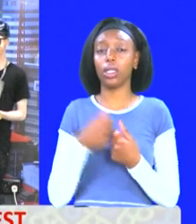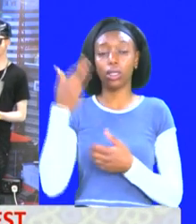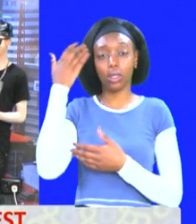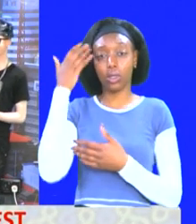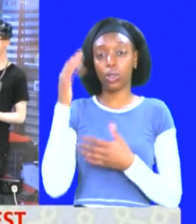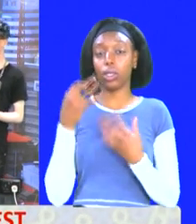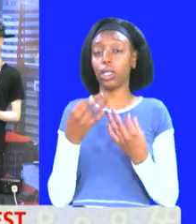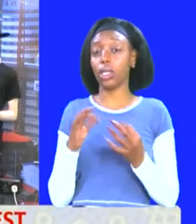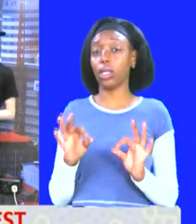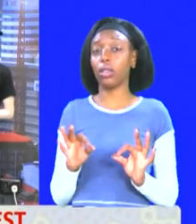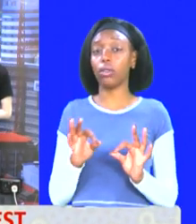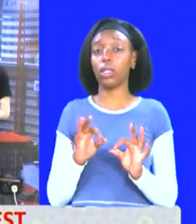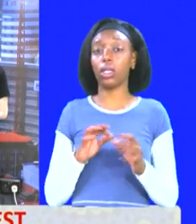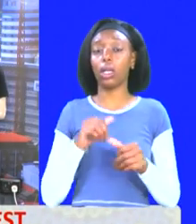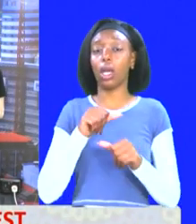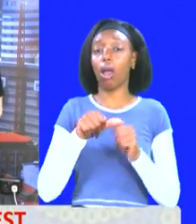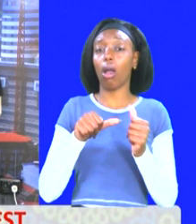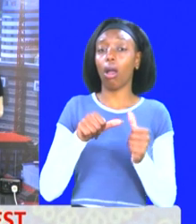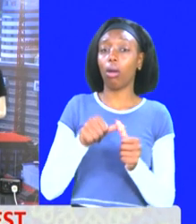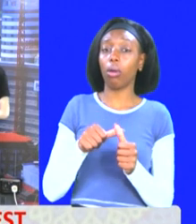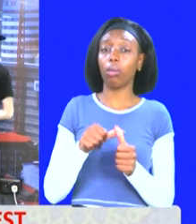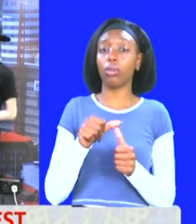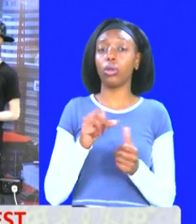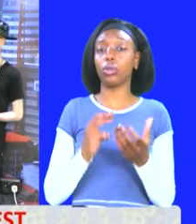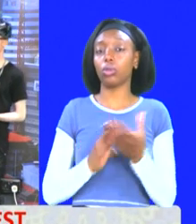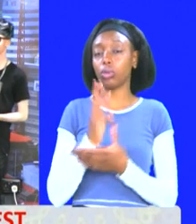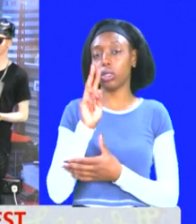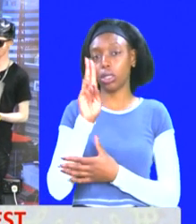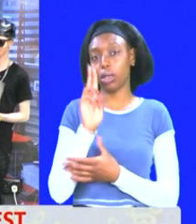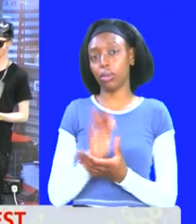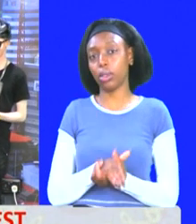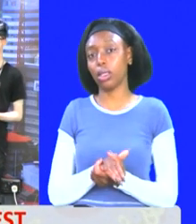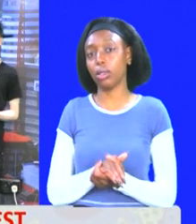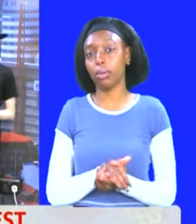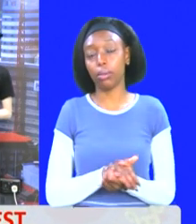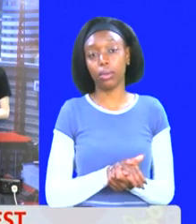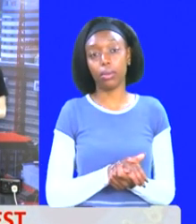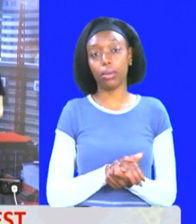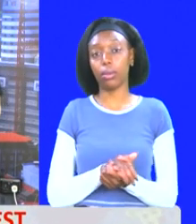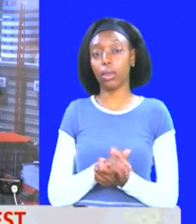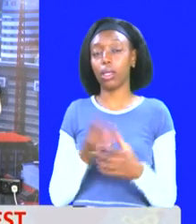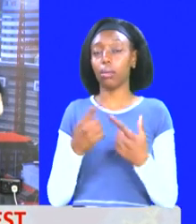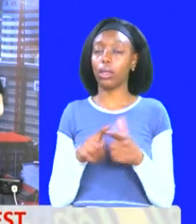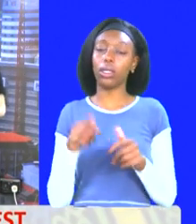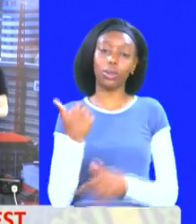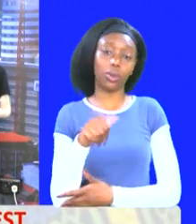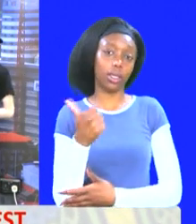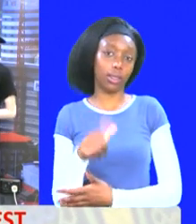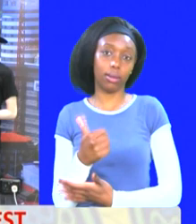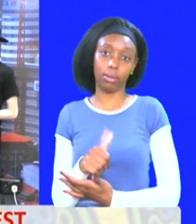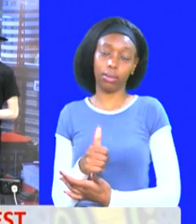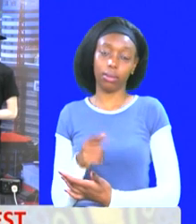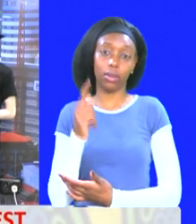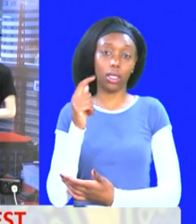Una post status. Si unakumbuka kile kitabu tukipost status unasikia vitu zimefanyika kwa status, lakini true. Lakini sawa tu. Anyway,